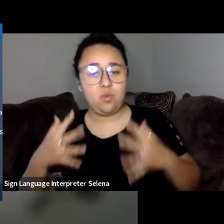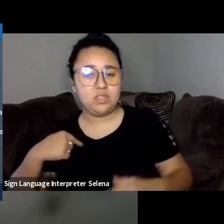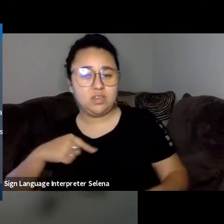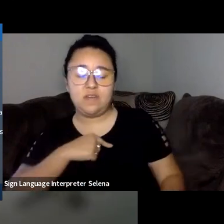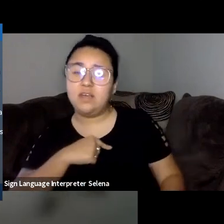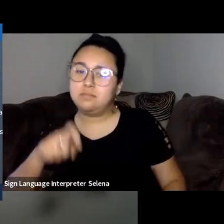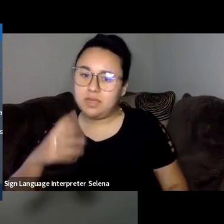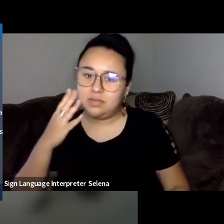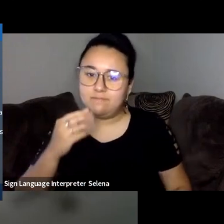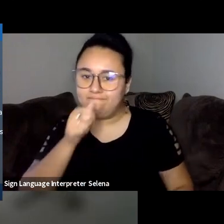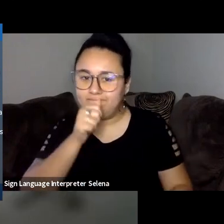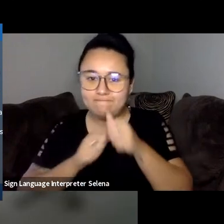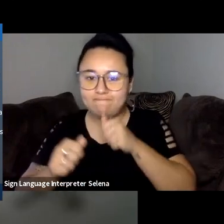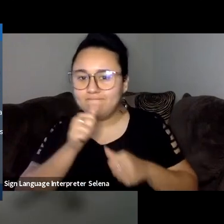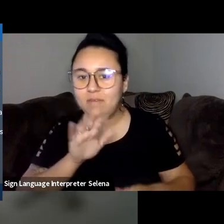forward.